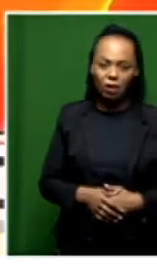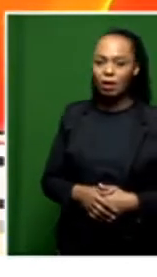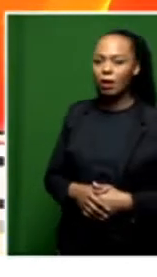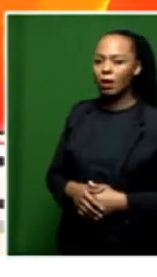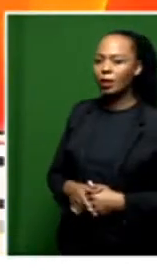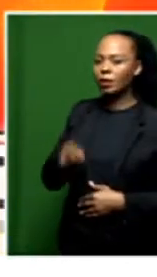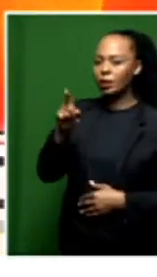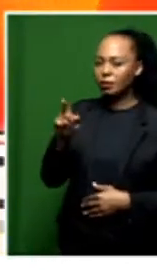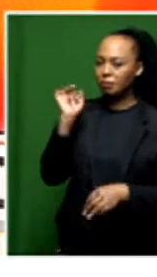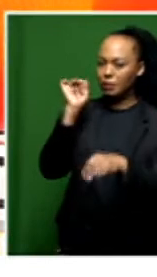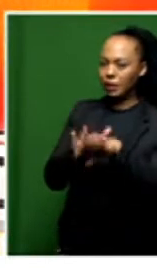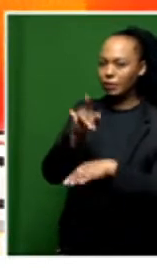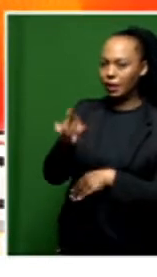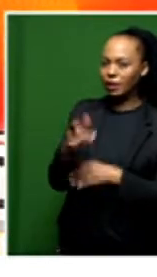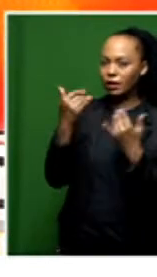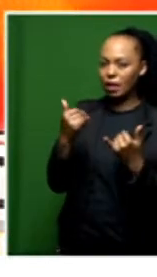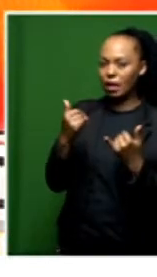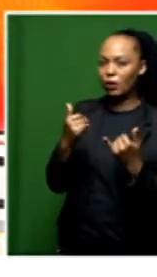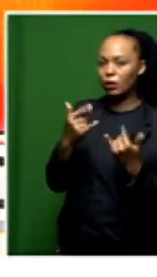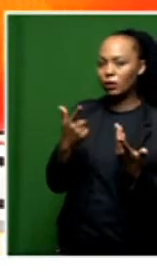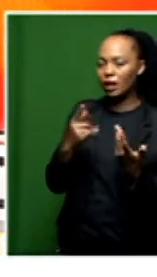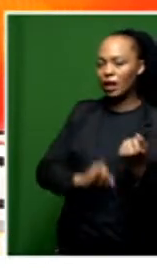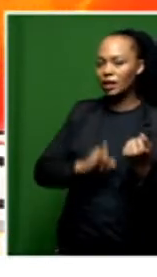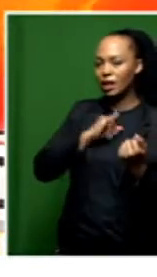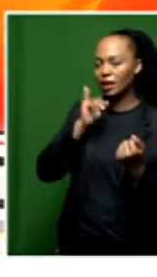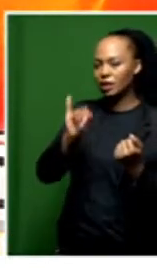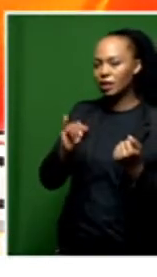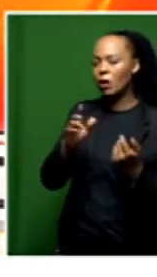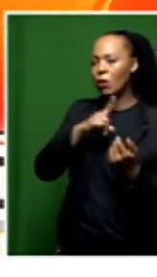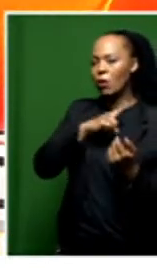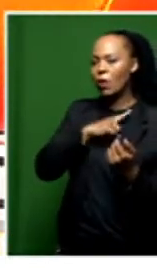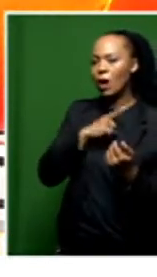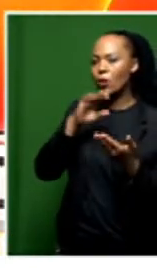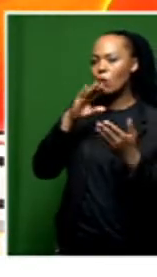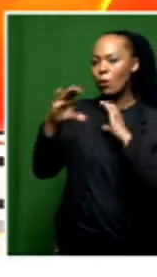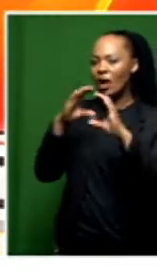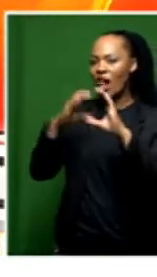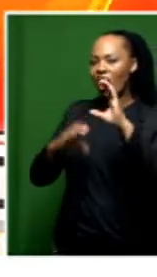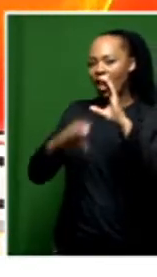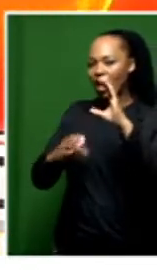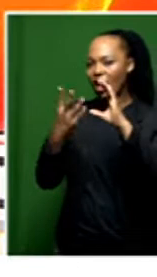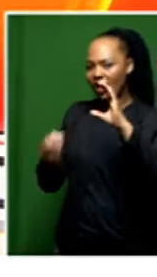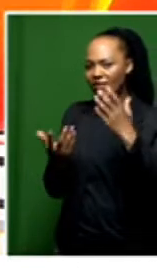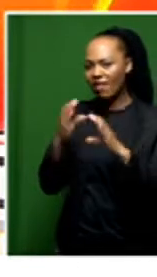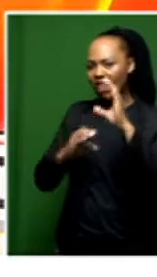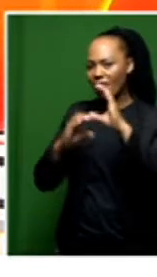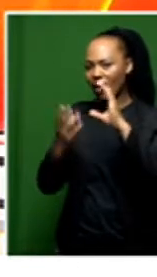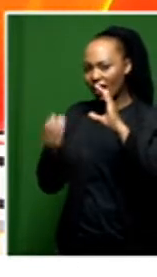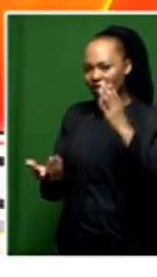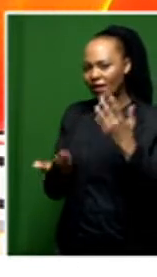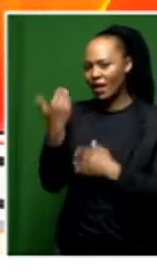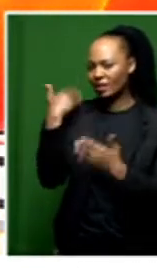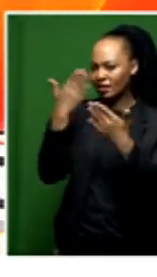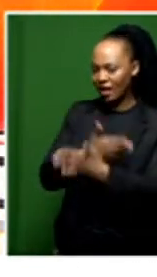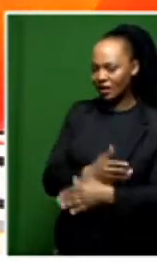of impact does this have on the integrity of the poll? And given the fact that communication broke down, the better part of last